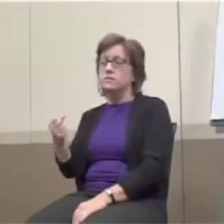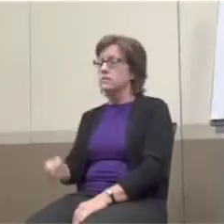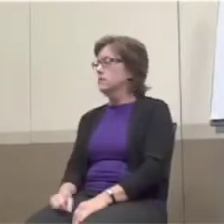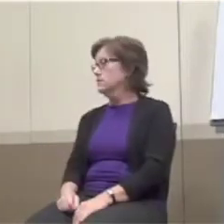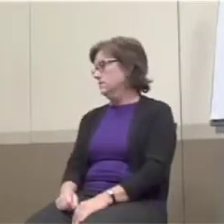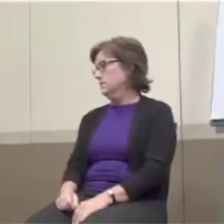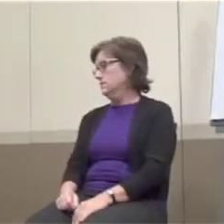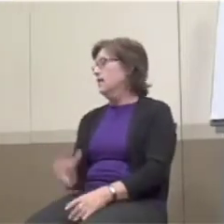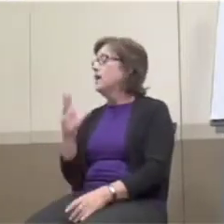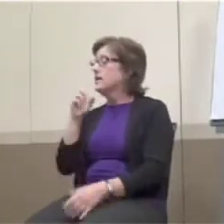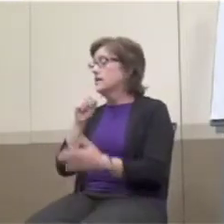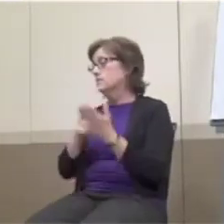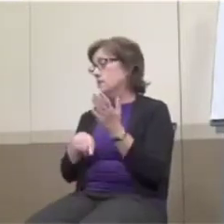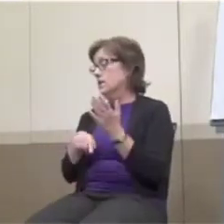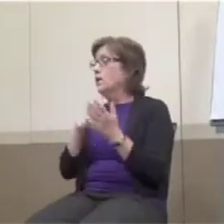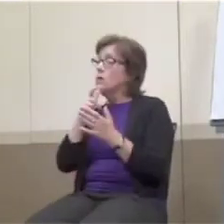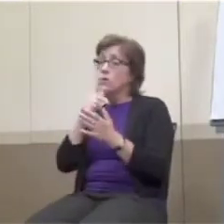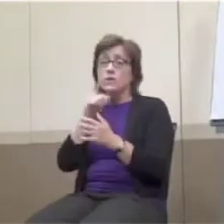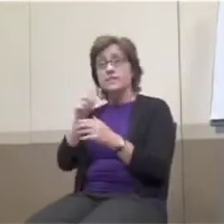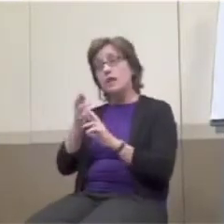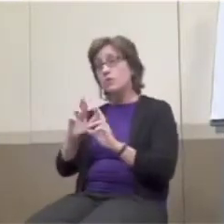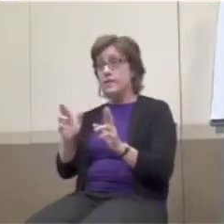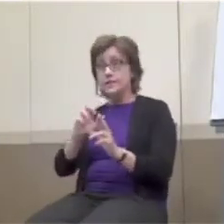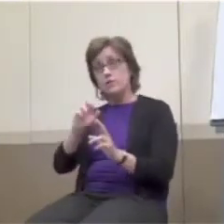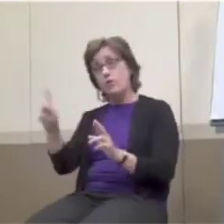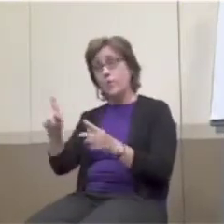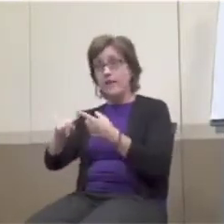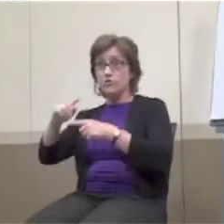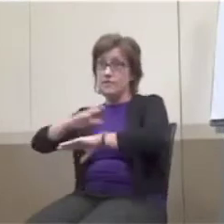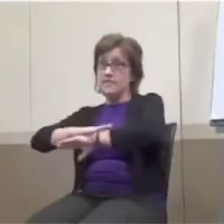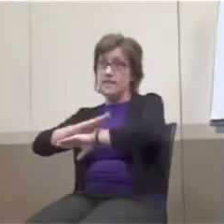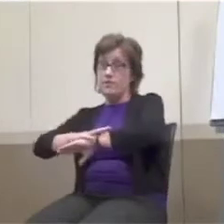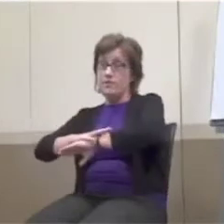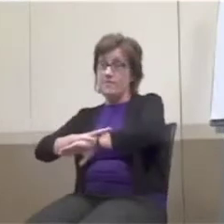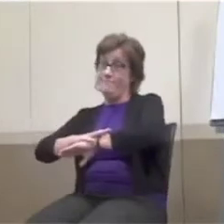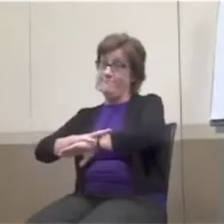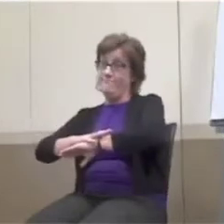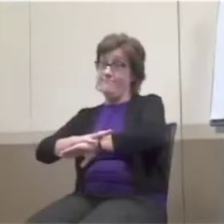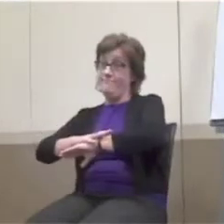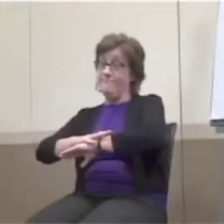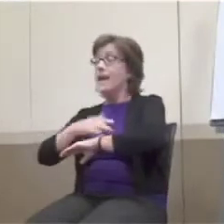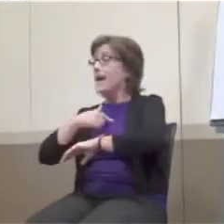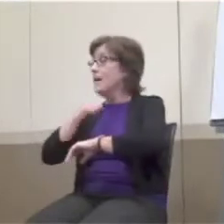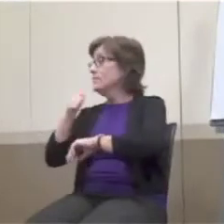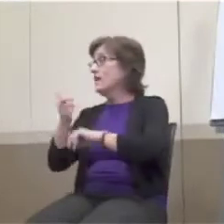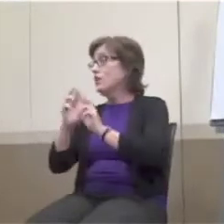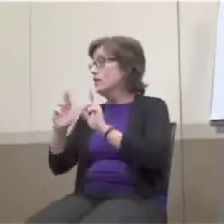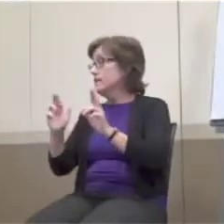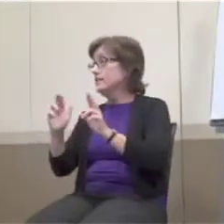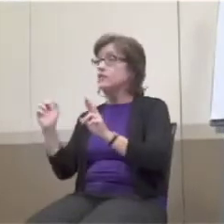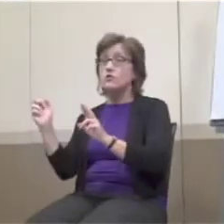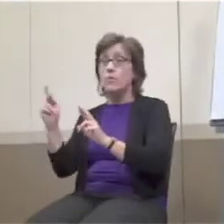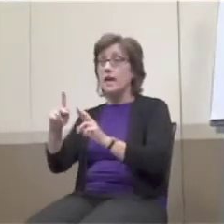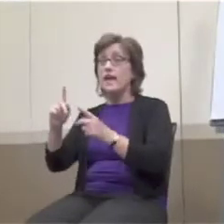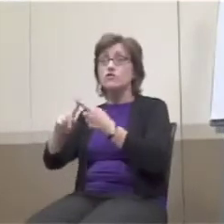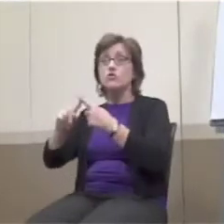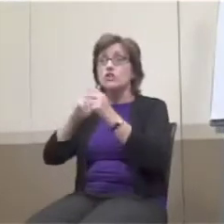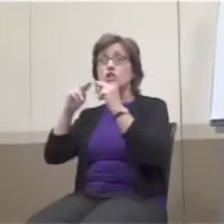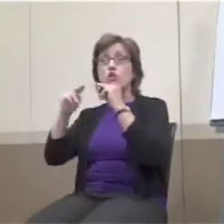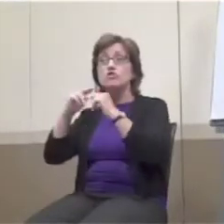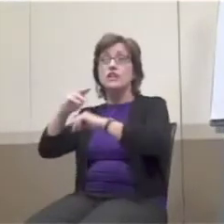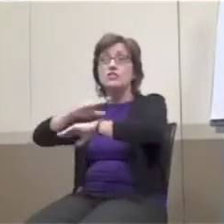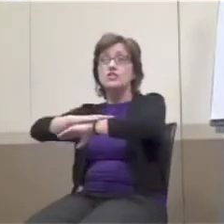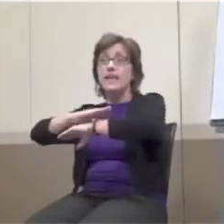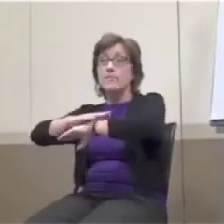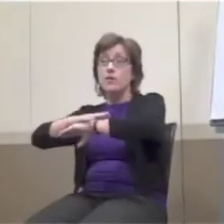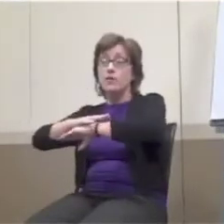Well, guess what? Who was not ready to go back to the table? Okay? I was not ready to go back to the negotiation table. And